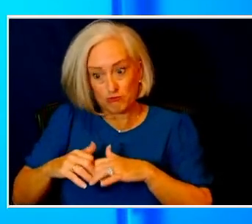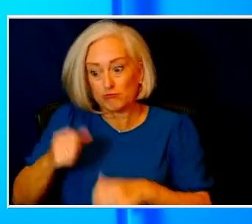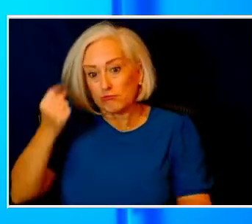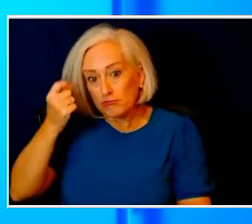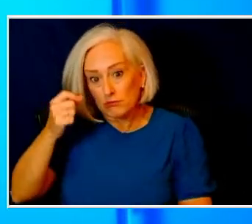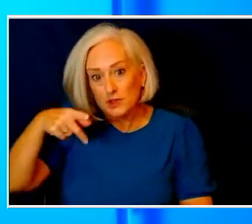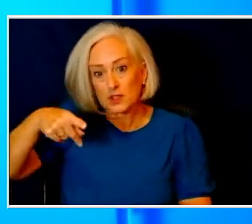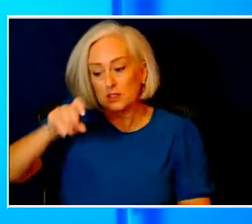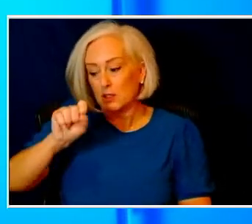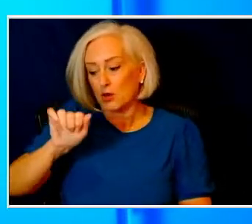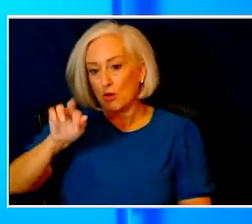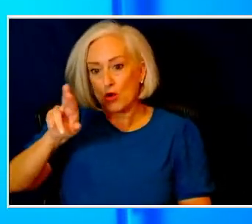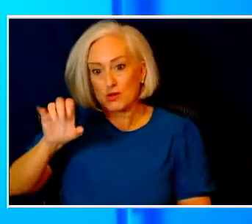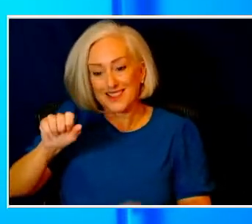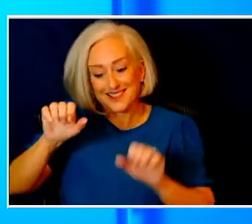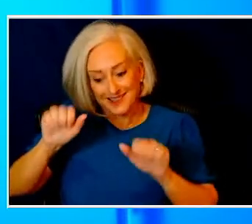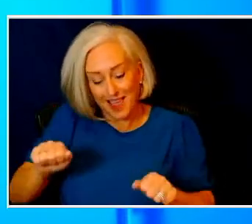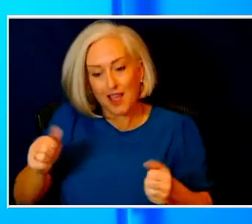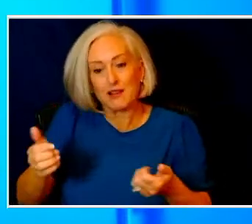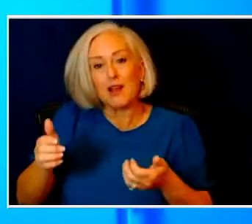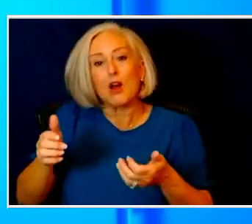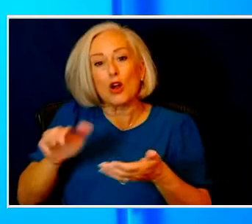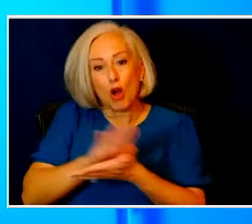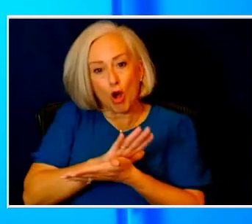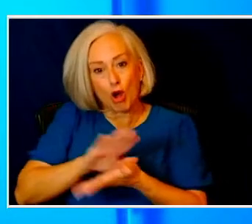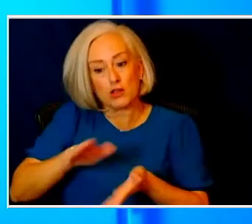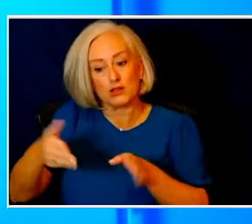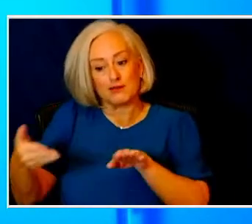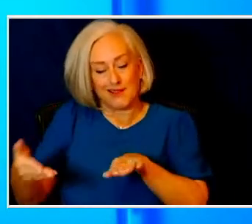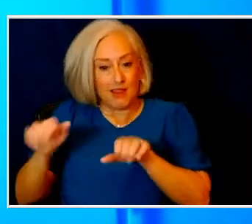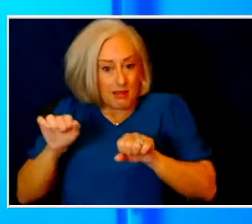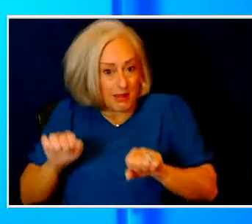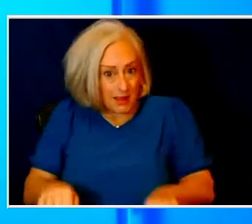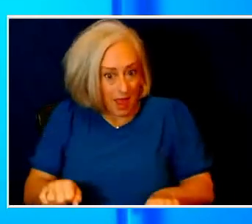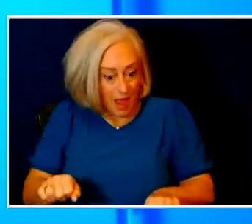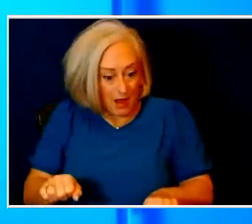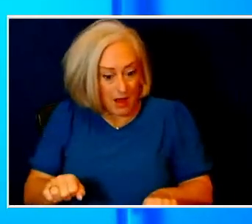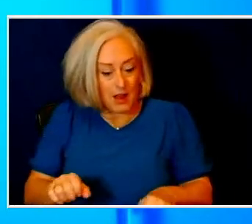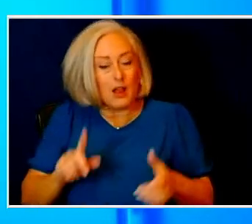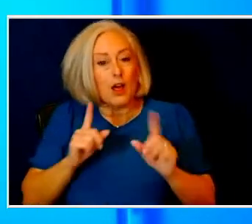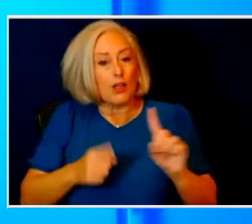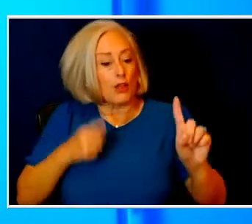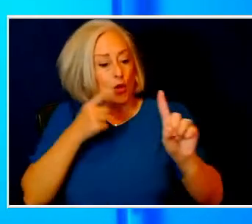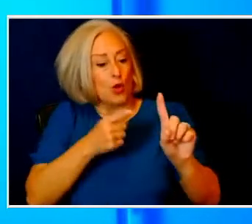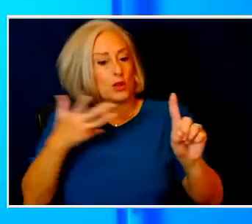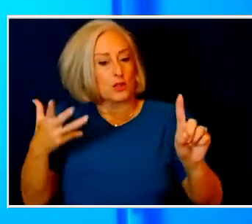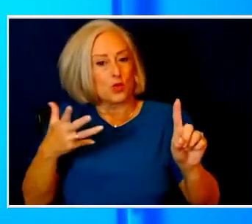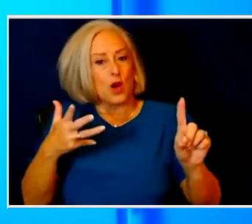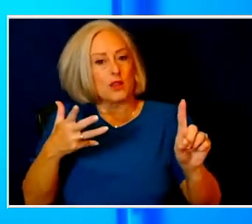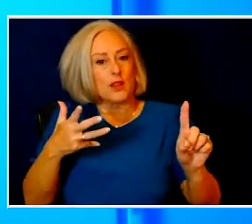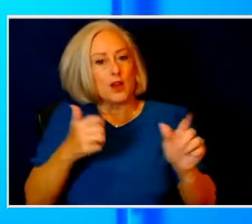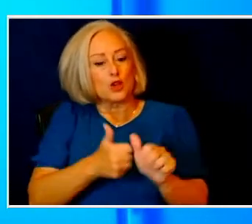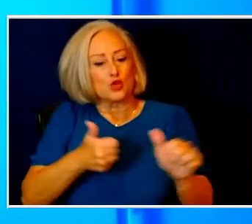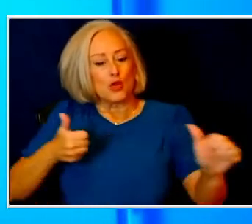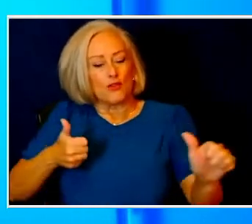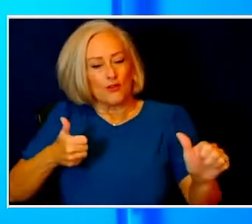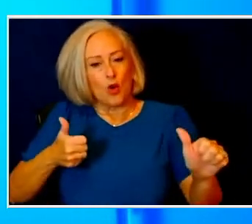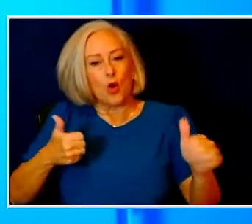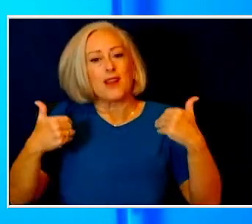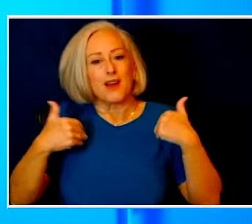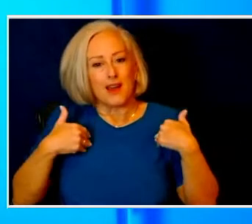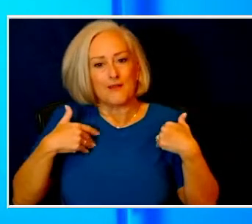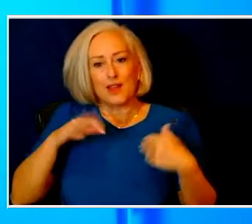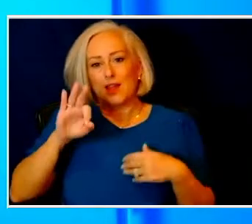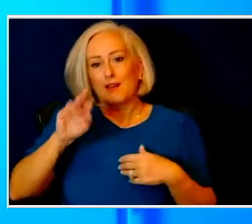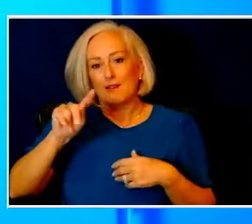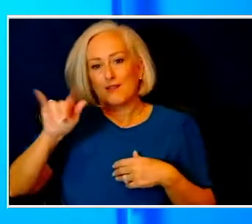cases. So our goal is to prevent this fatty liver from happening. If the fatty liver is happening, to prevent